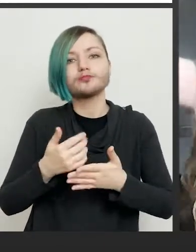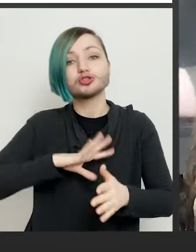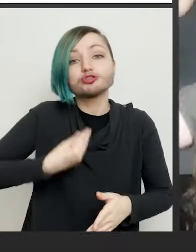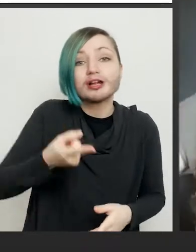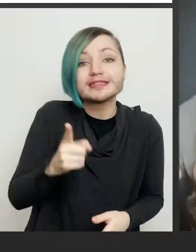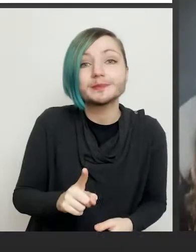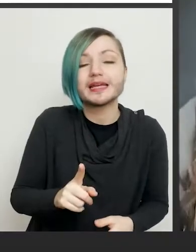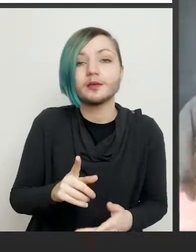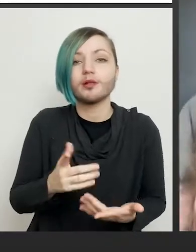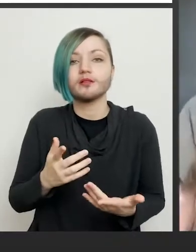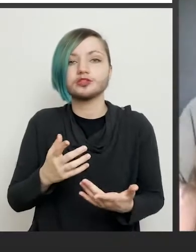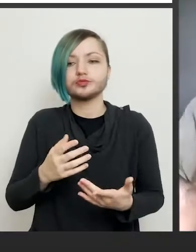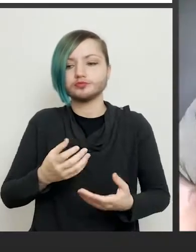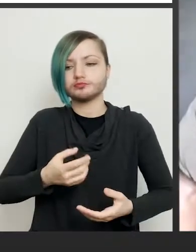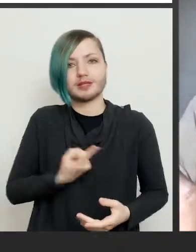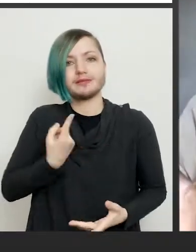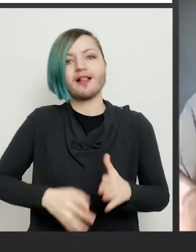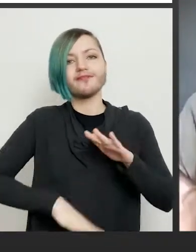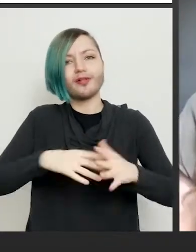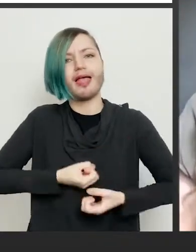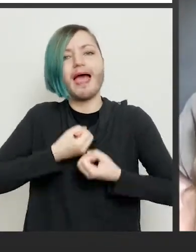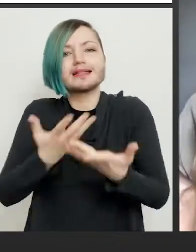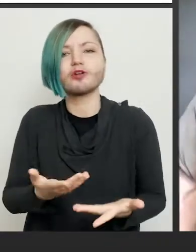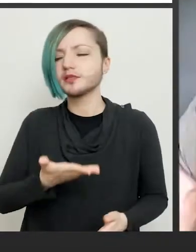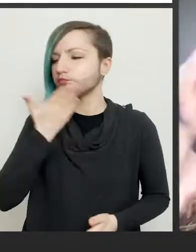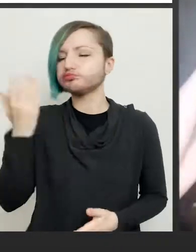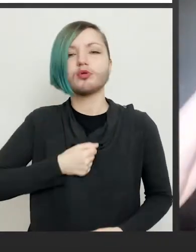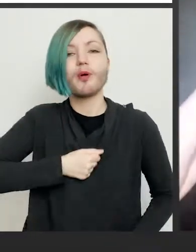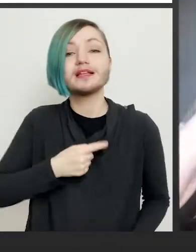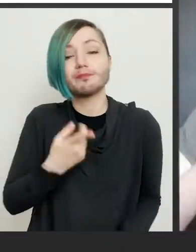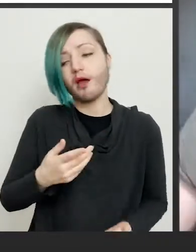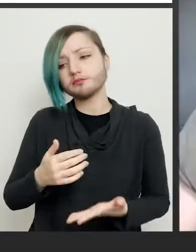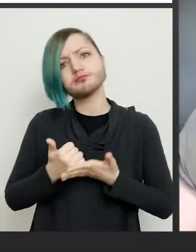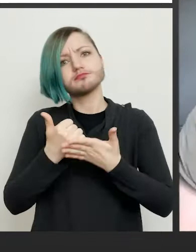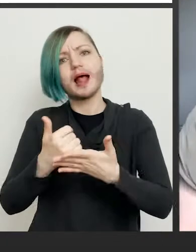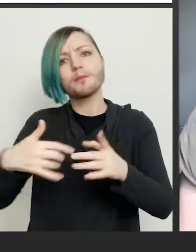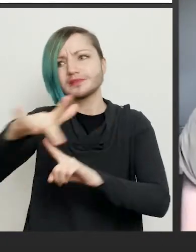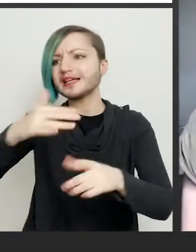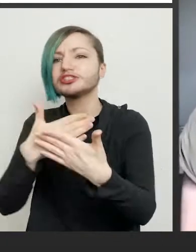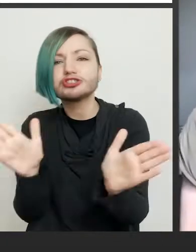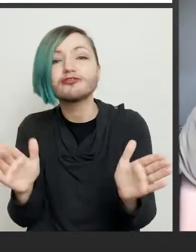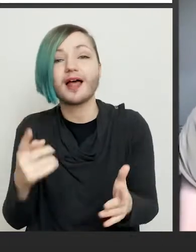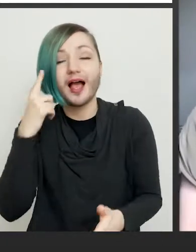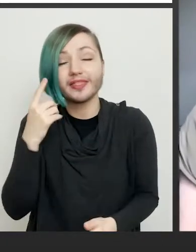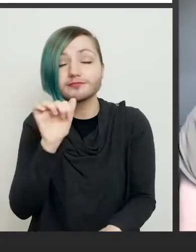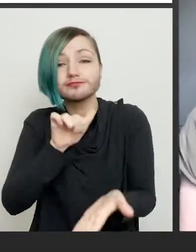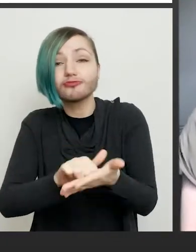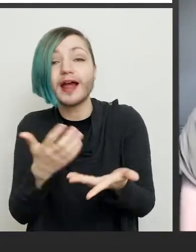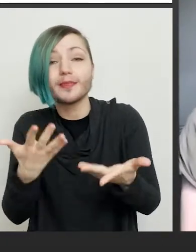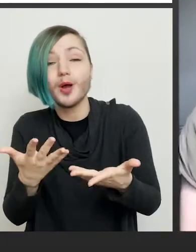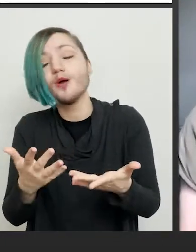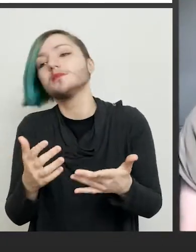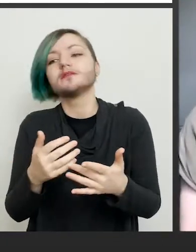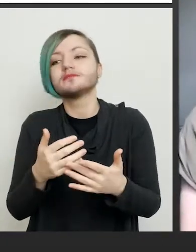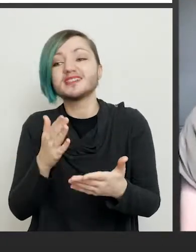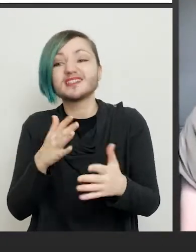be unapologetically them. yeah. I think it also benefits wider society. And I think you're right, there is a war at the moment, but I think